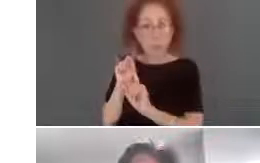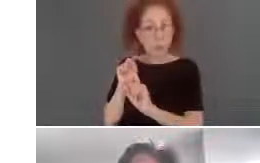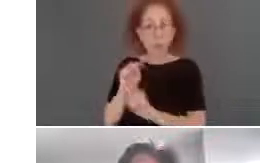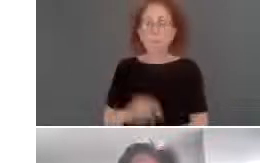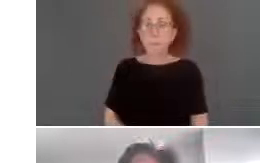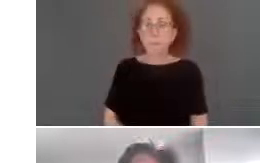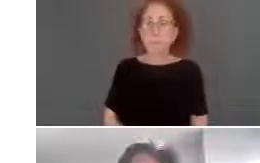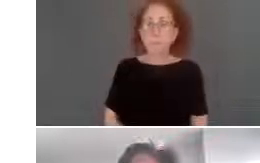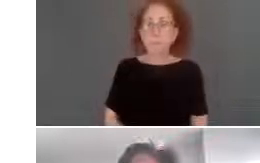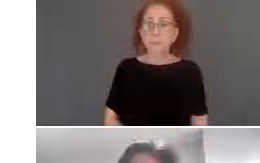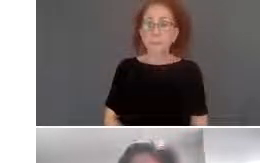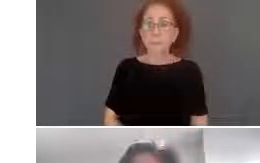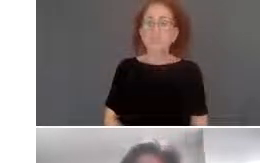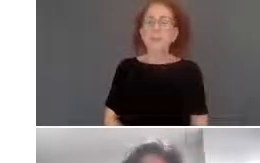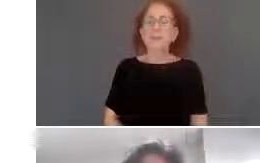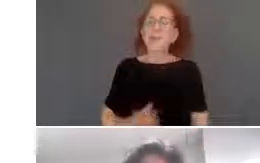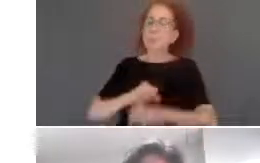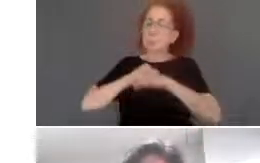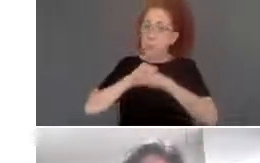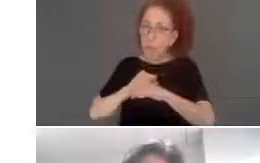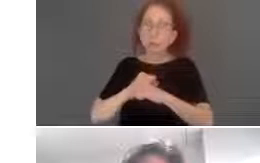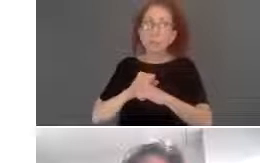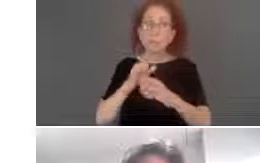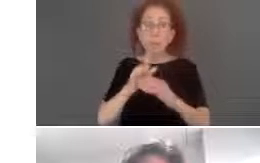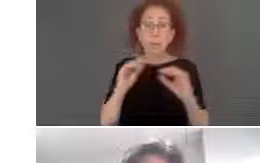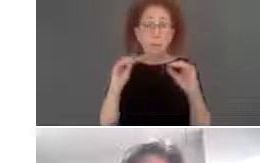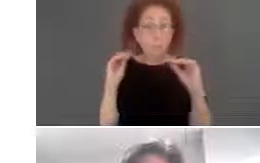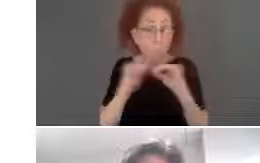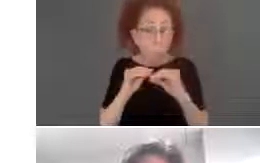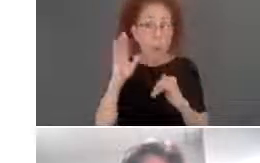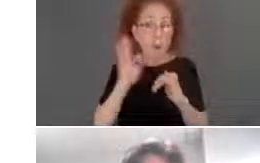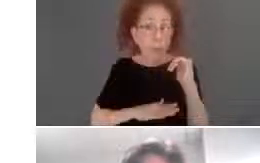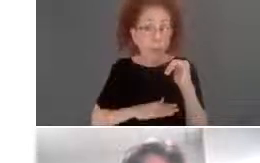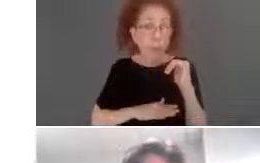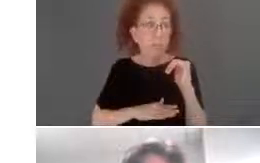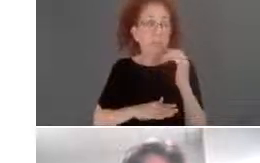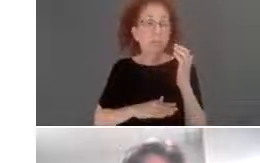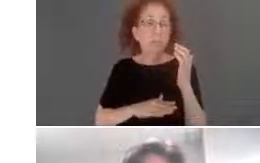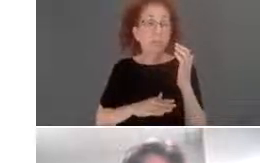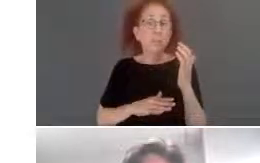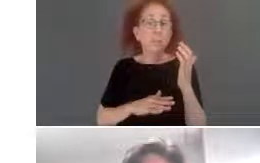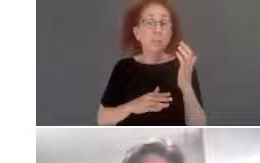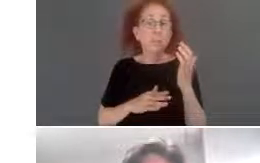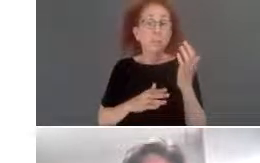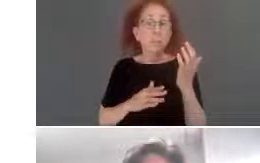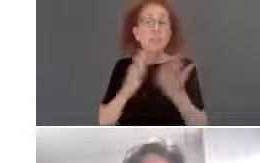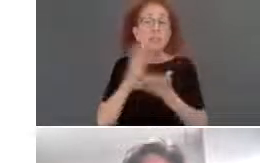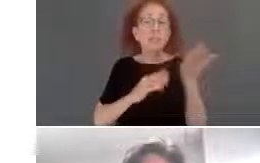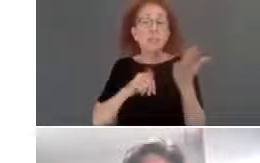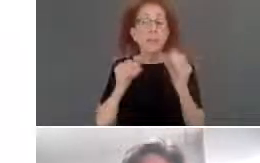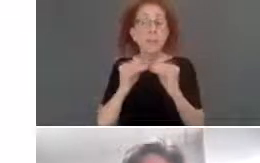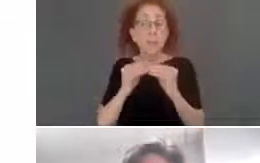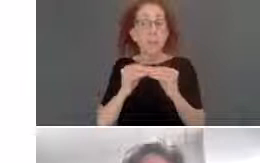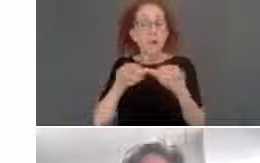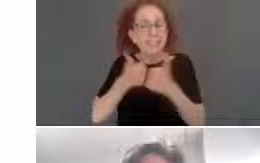And the protection was even more than it was seen against some of the more difficult to treat variants such as beta.